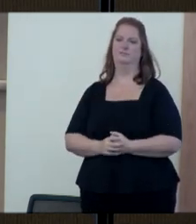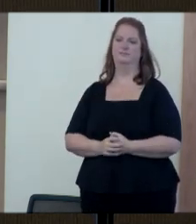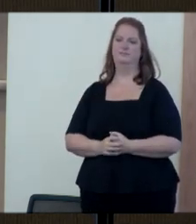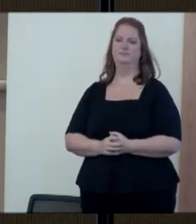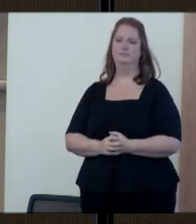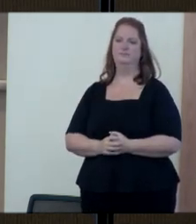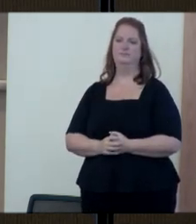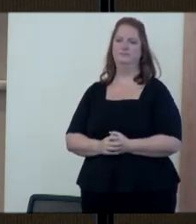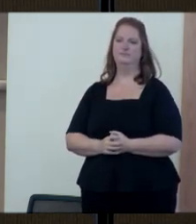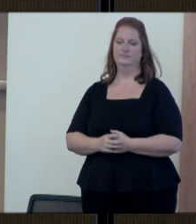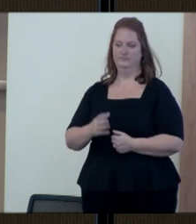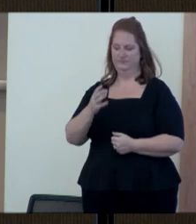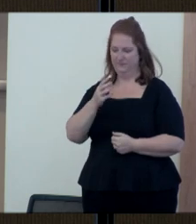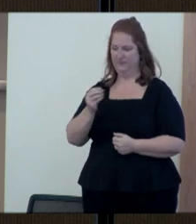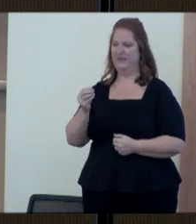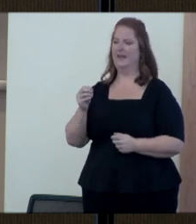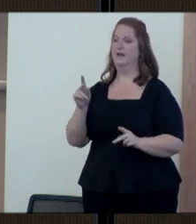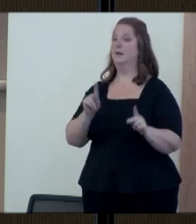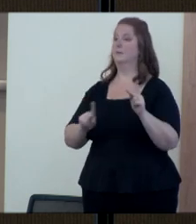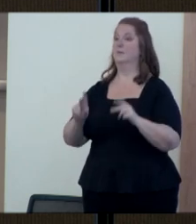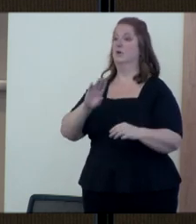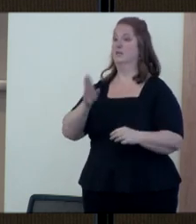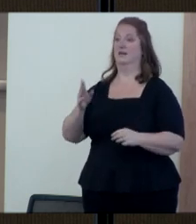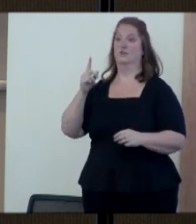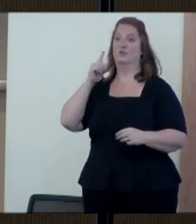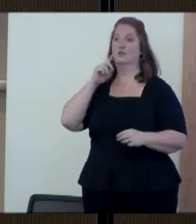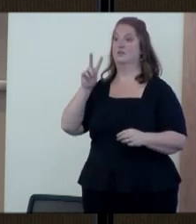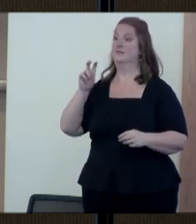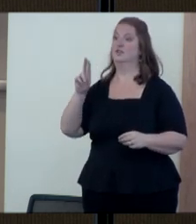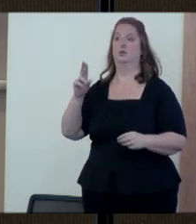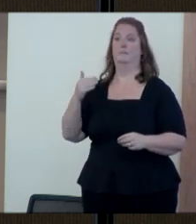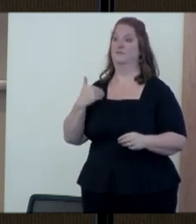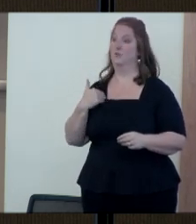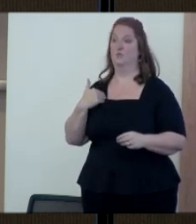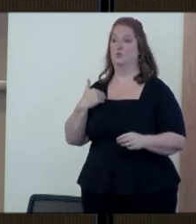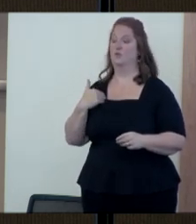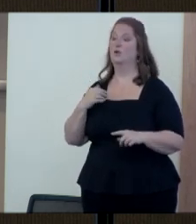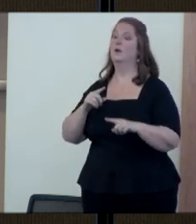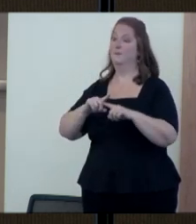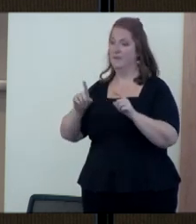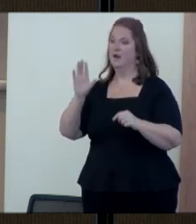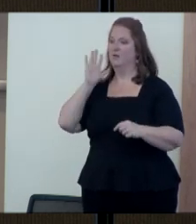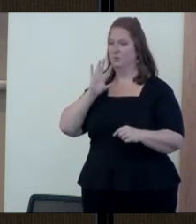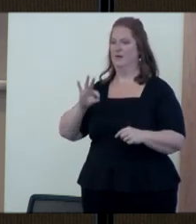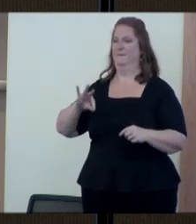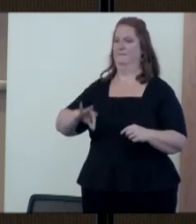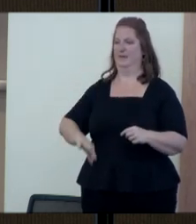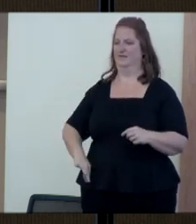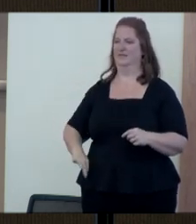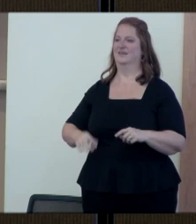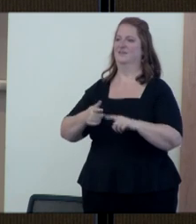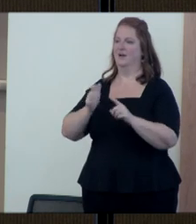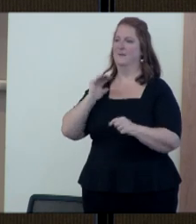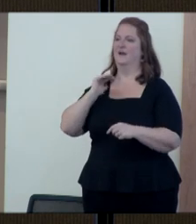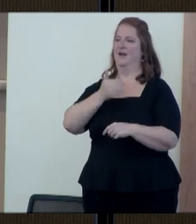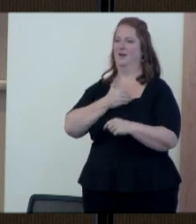And also to those who have never heard of VCU, but who are going to benefit from the technologies that we pioneer, from the cures